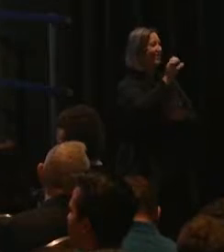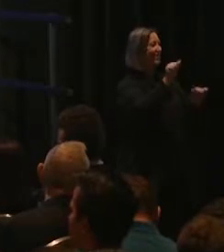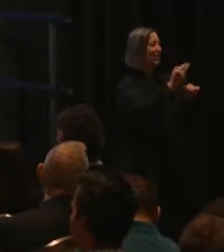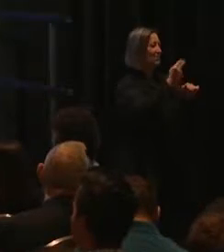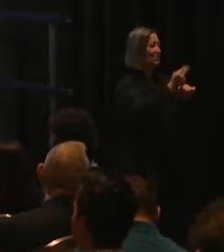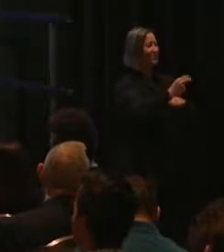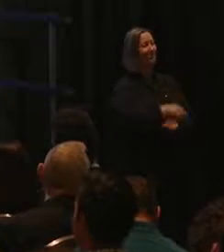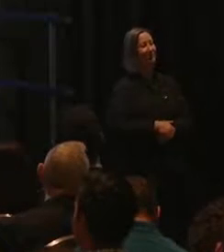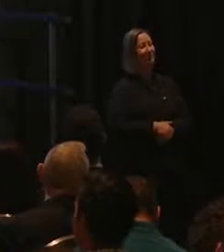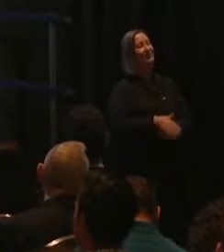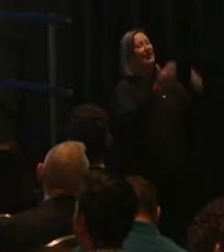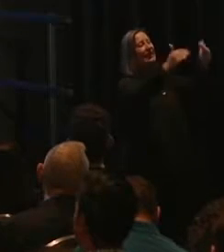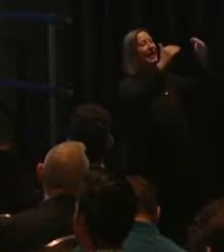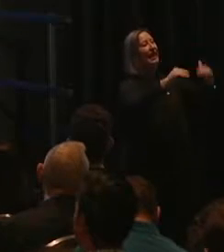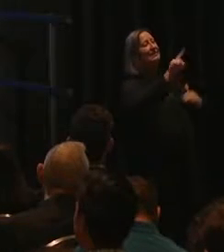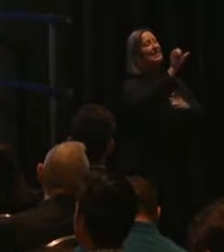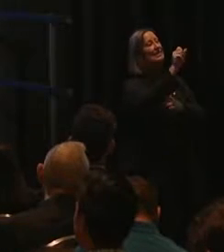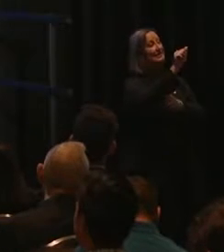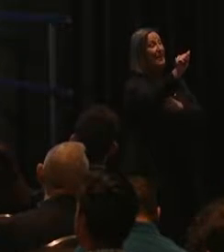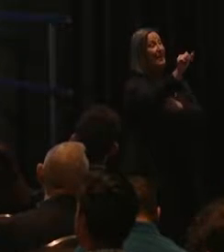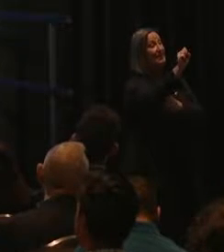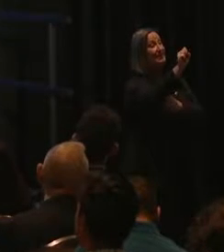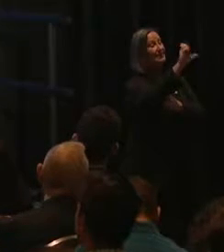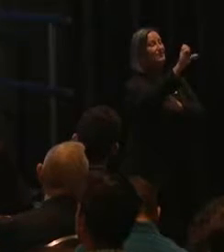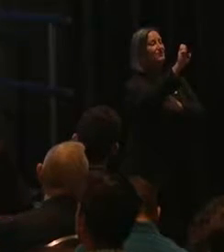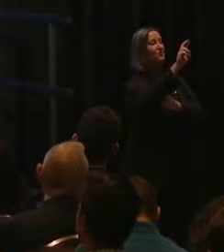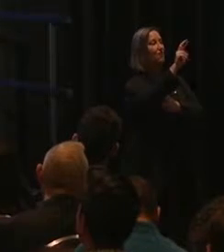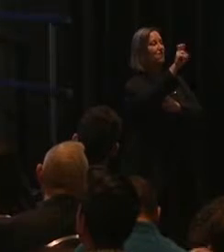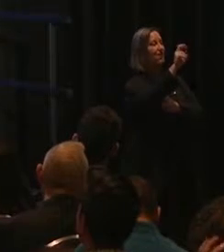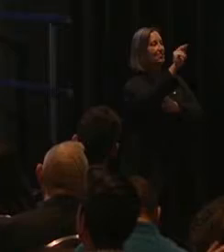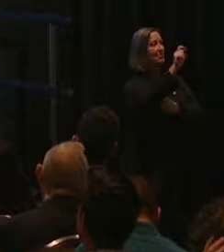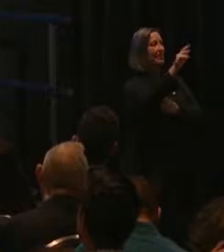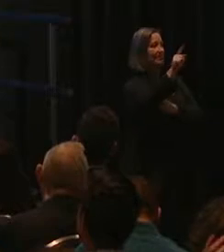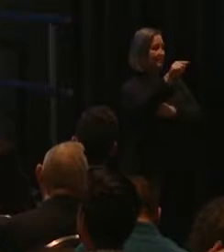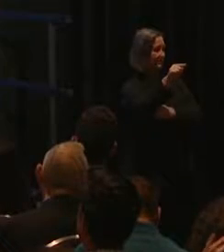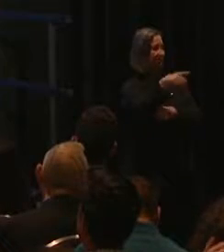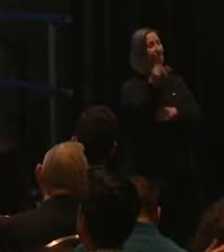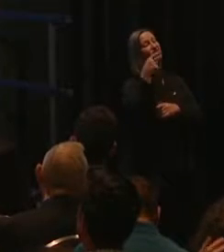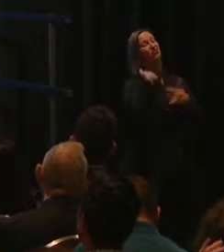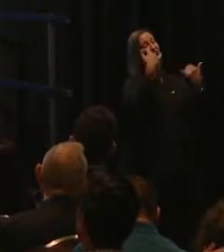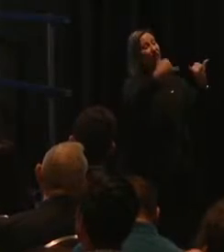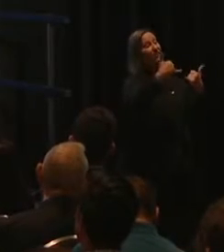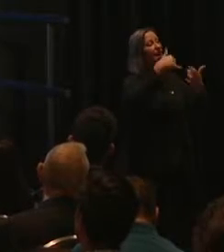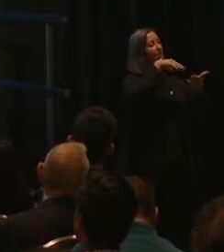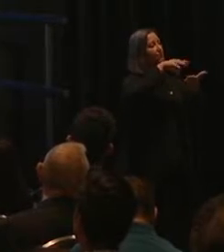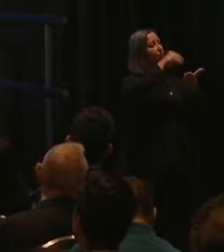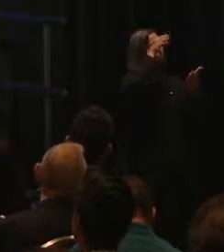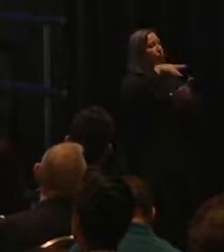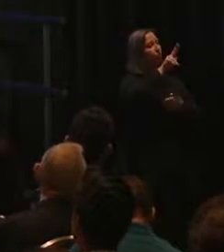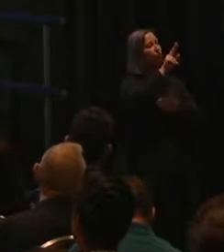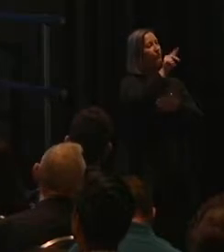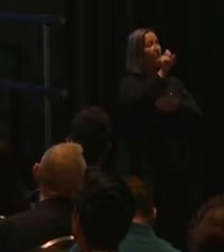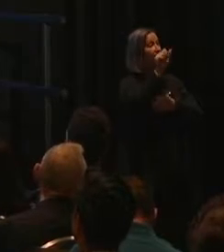Up next is Lisa Cervantes. Yeah, Lisa is currently pursuing a Bachelor of Public Administration at UTSA. She plans on using this degree